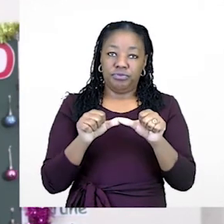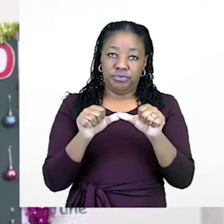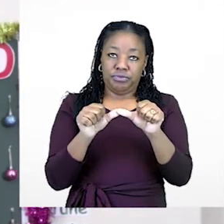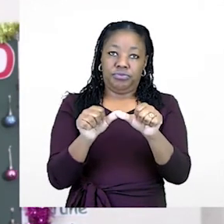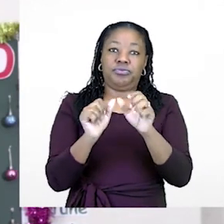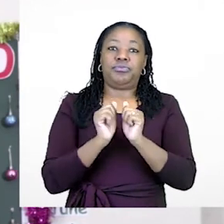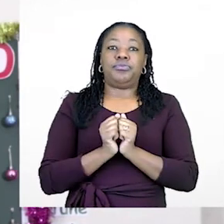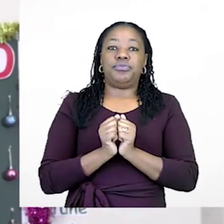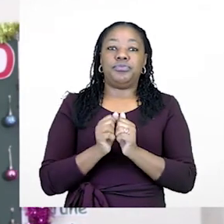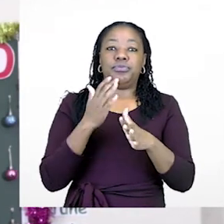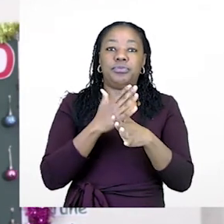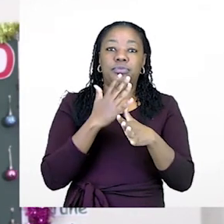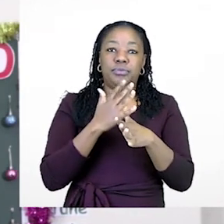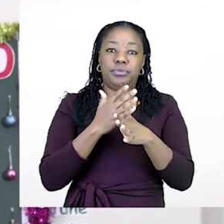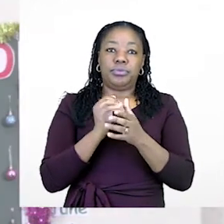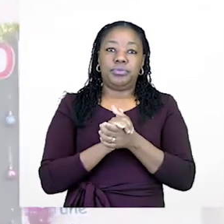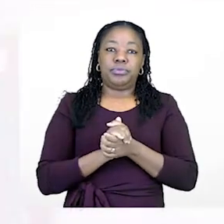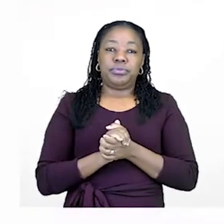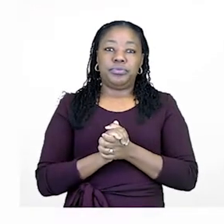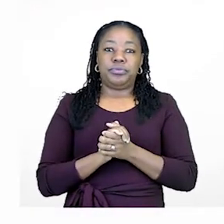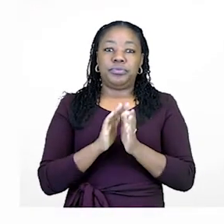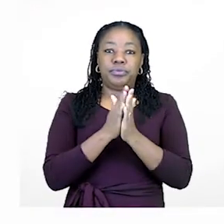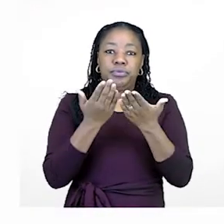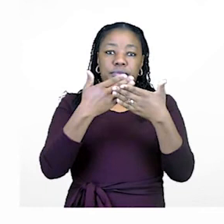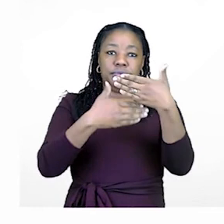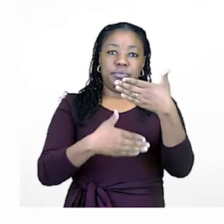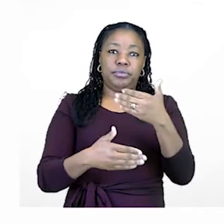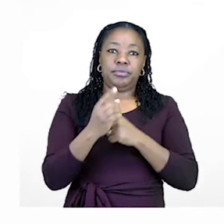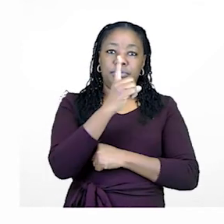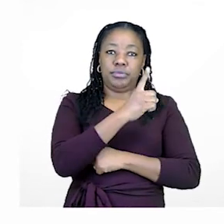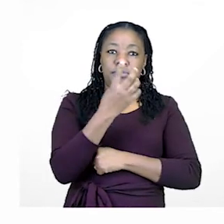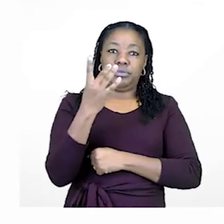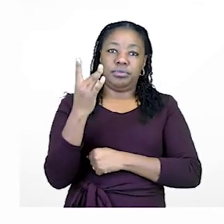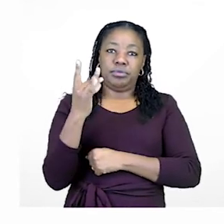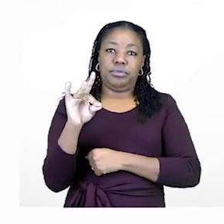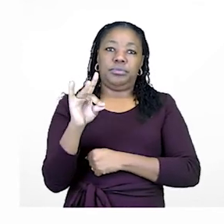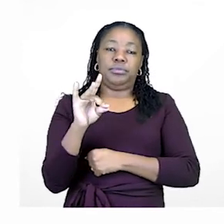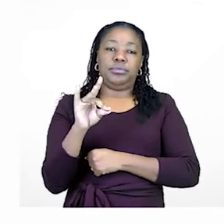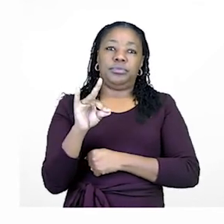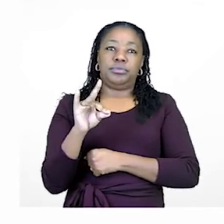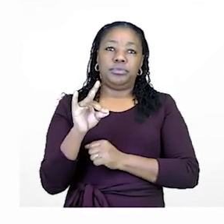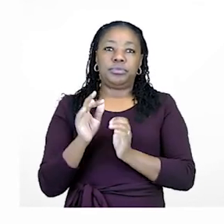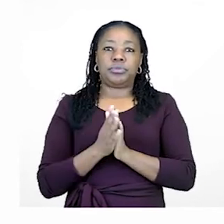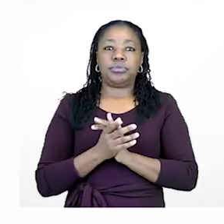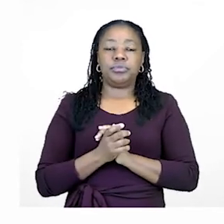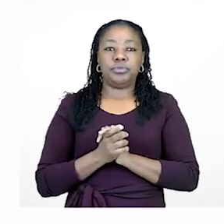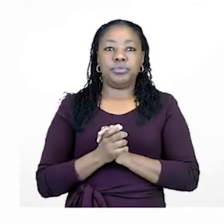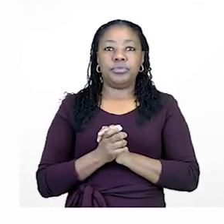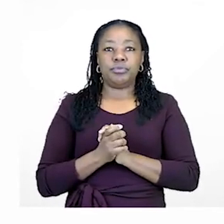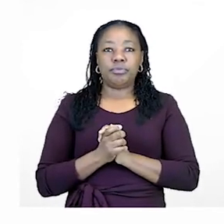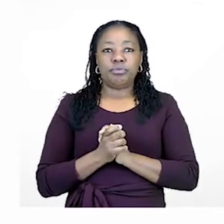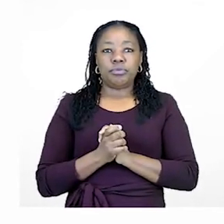well. Let's move to the next page, page 18. On page 18, we are also doing something